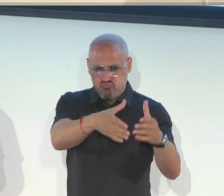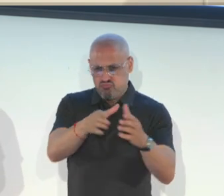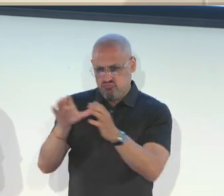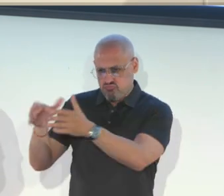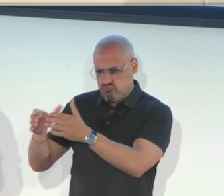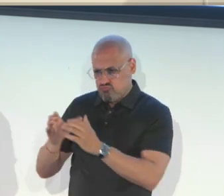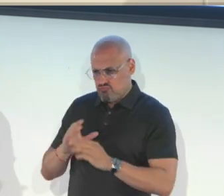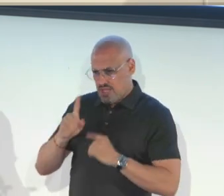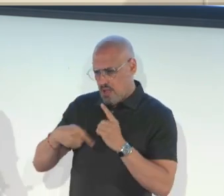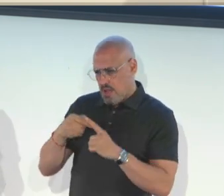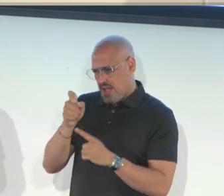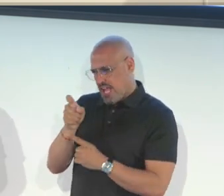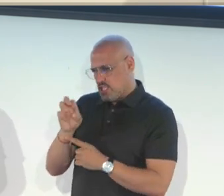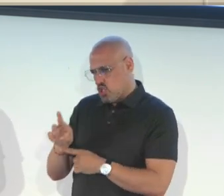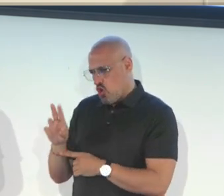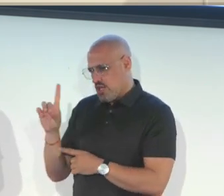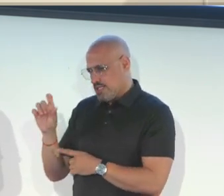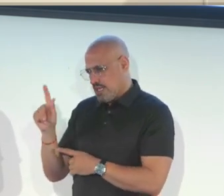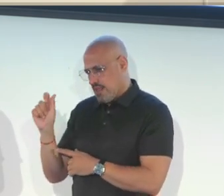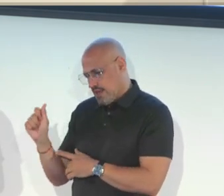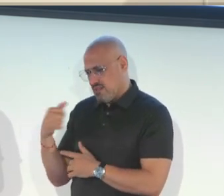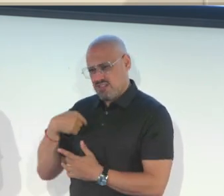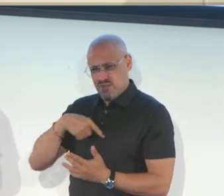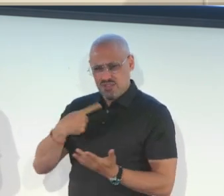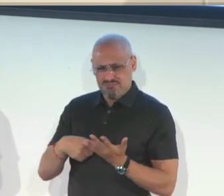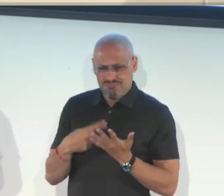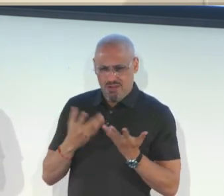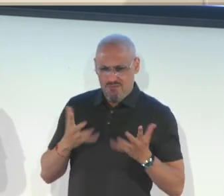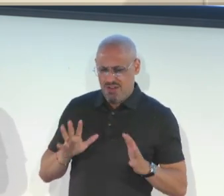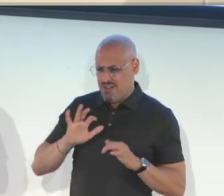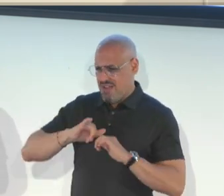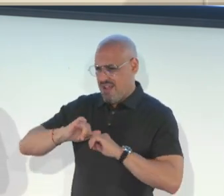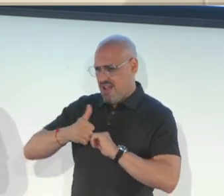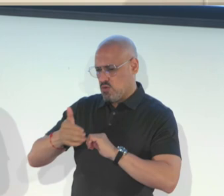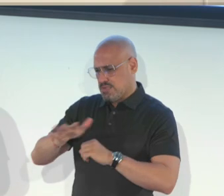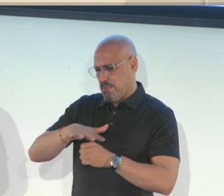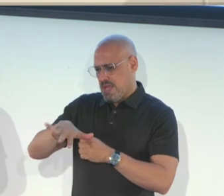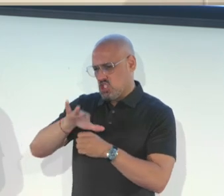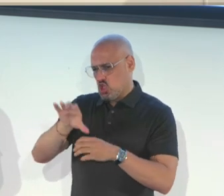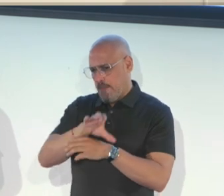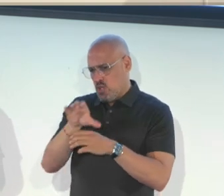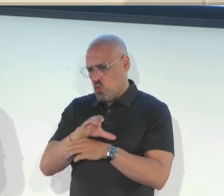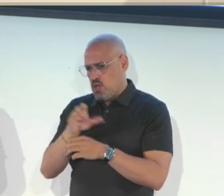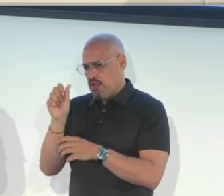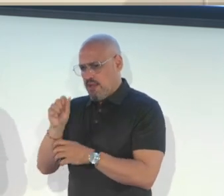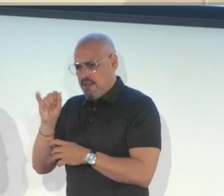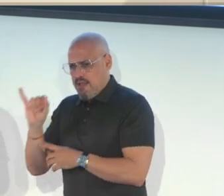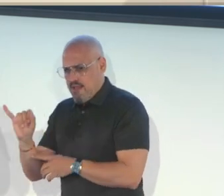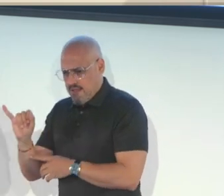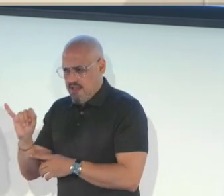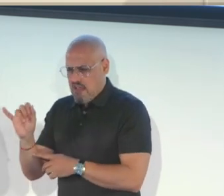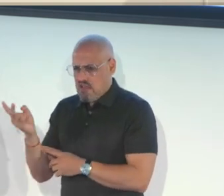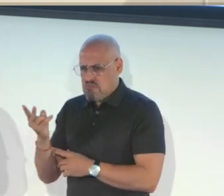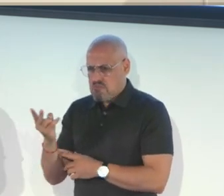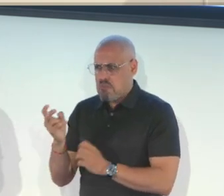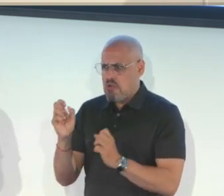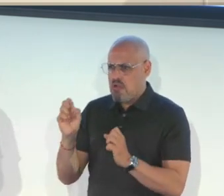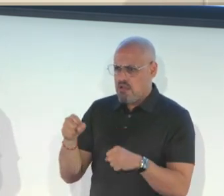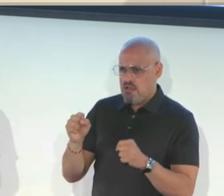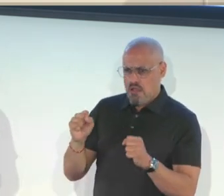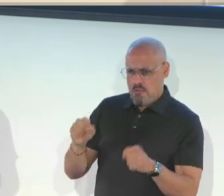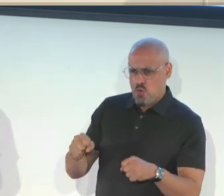about XR and data, we talked about how spatial computing and artificial intelligence is an